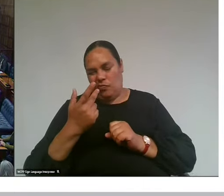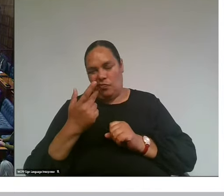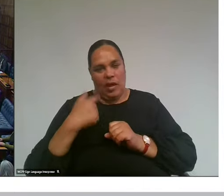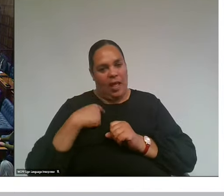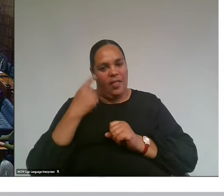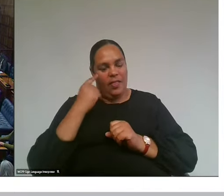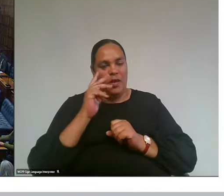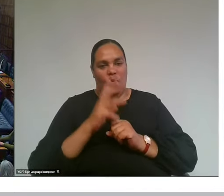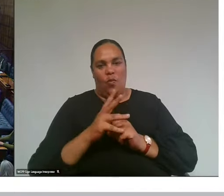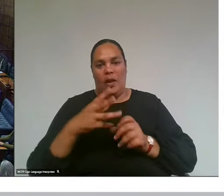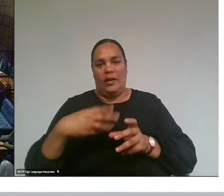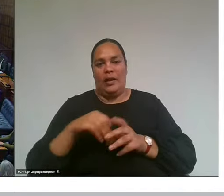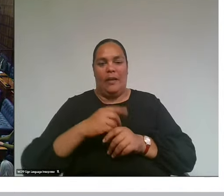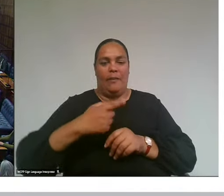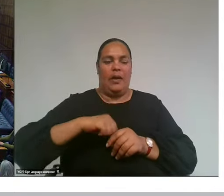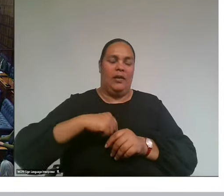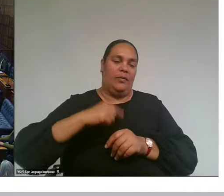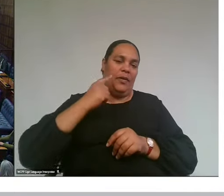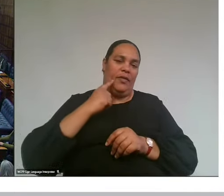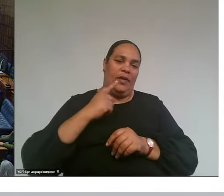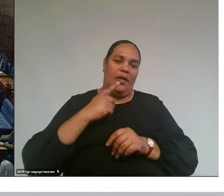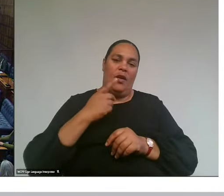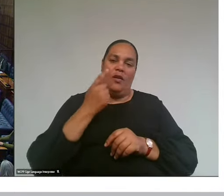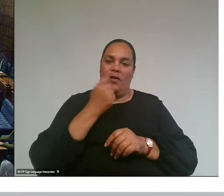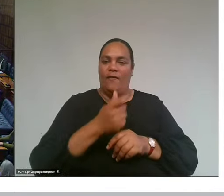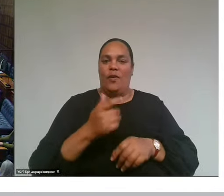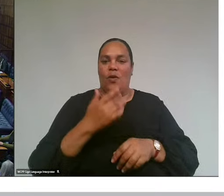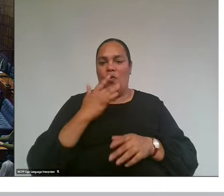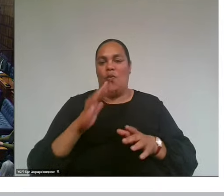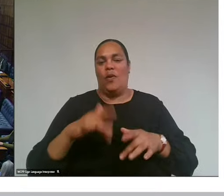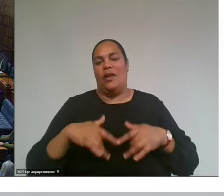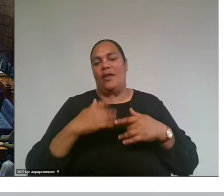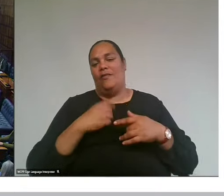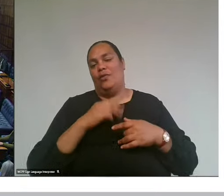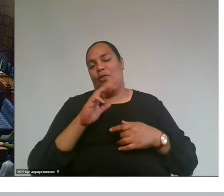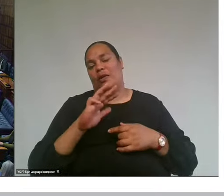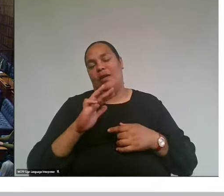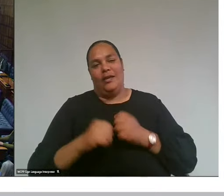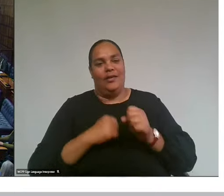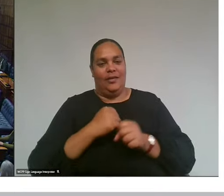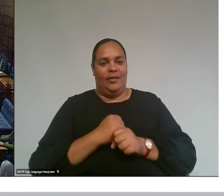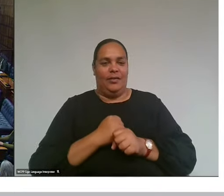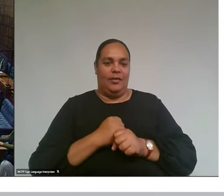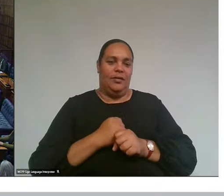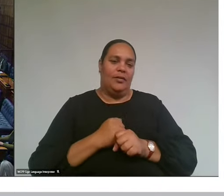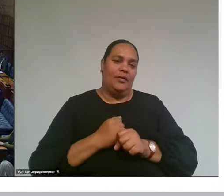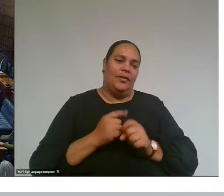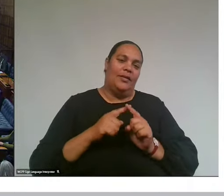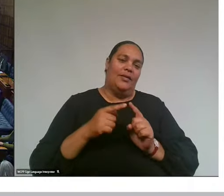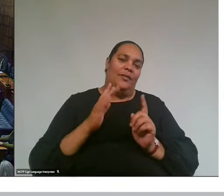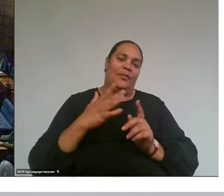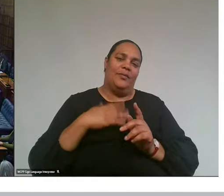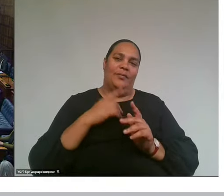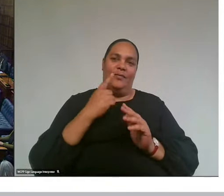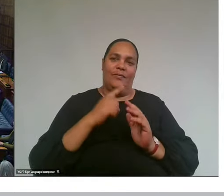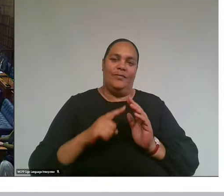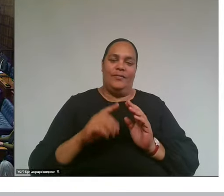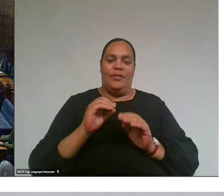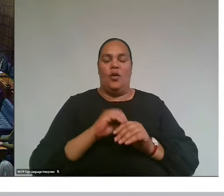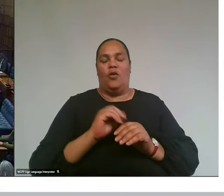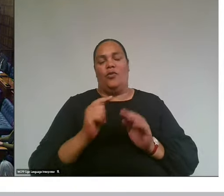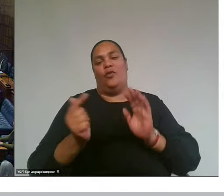think even Among Us I think there be very few who live for 99 years you know so I just want to check on the